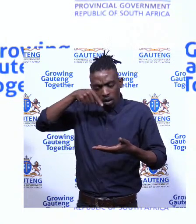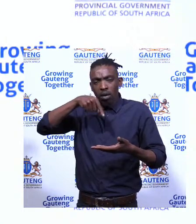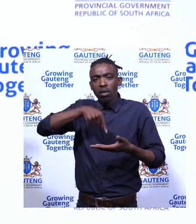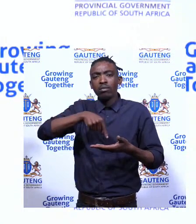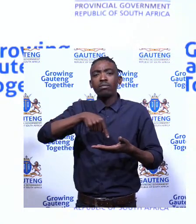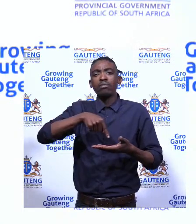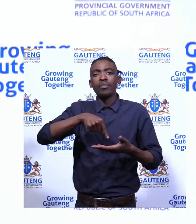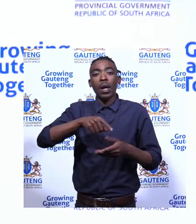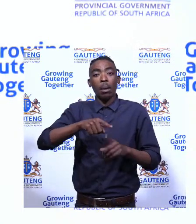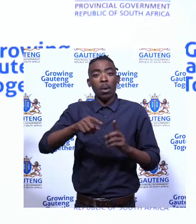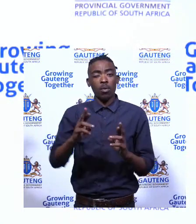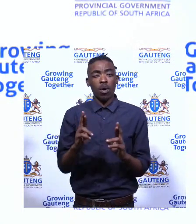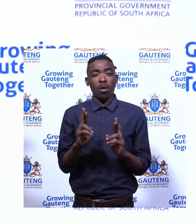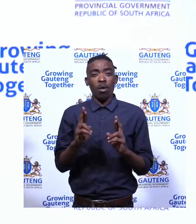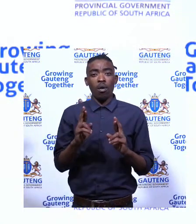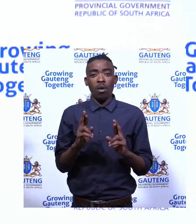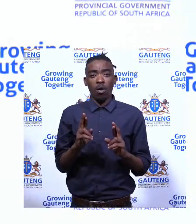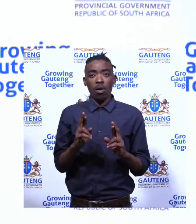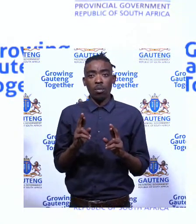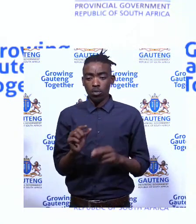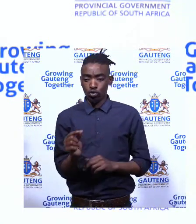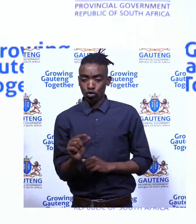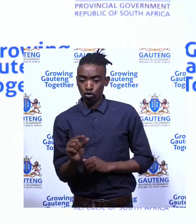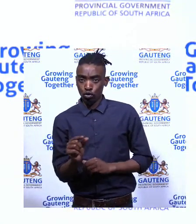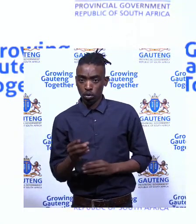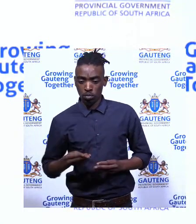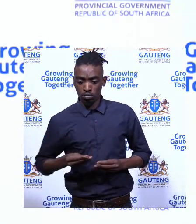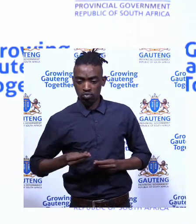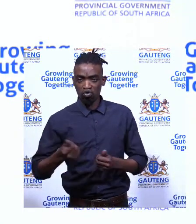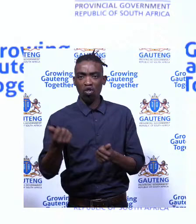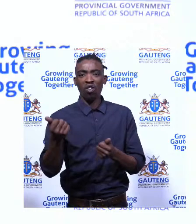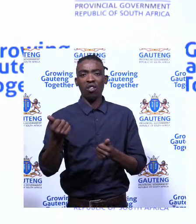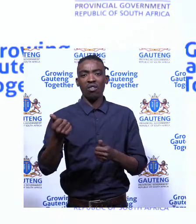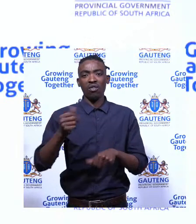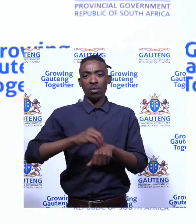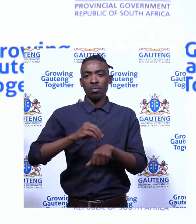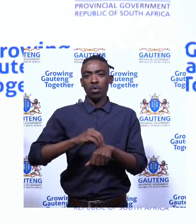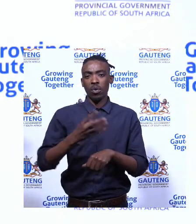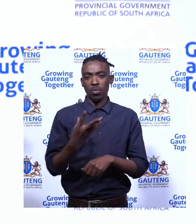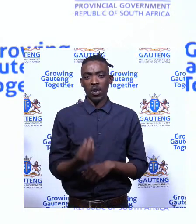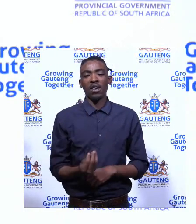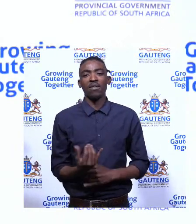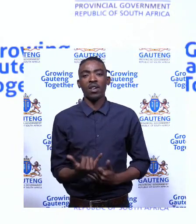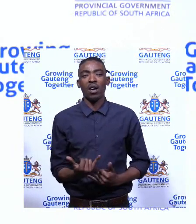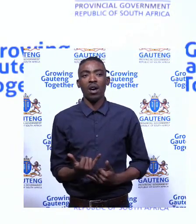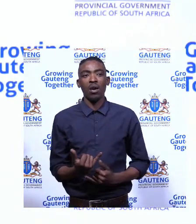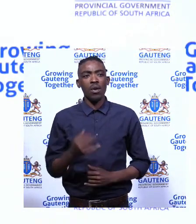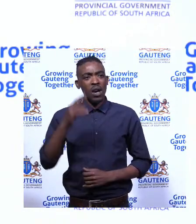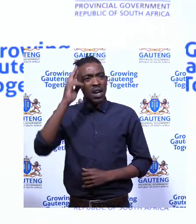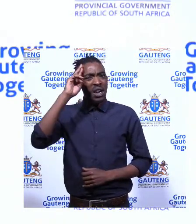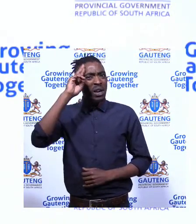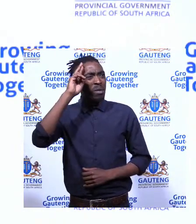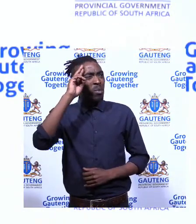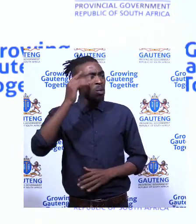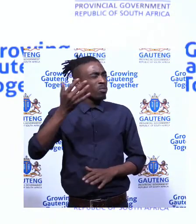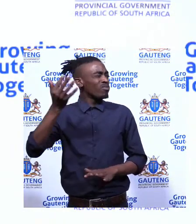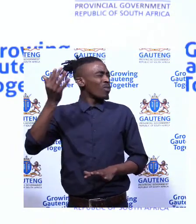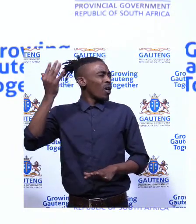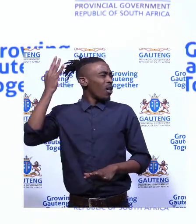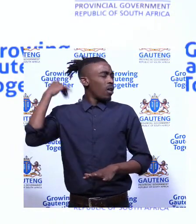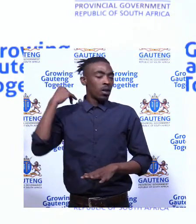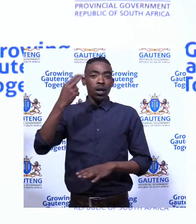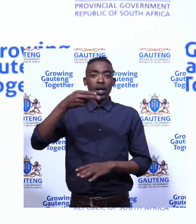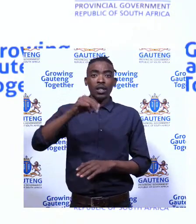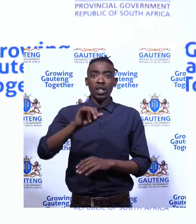be there soon, and it is not soon. I remember in my earlier days of HIV, and one